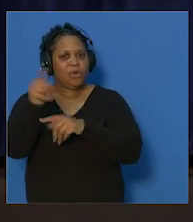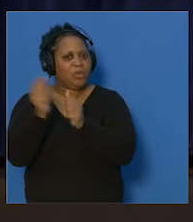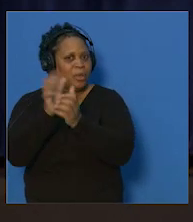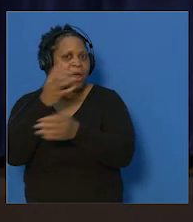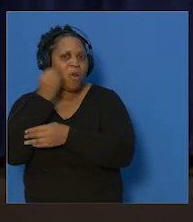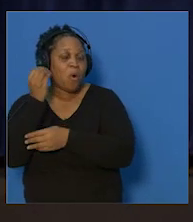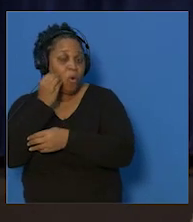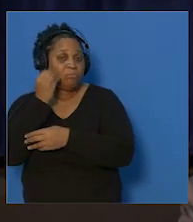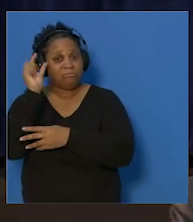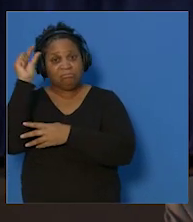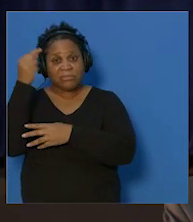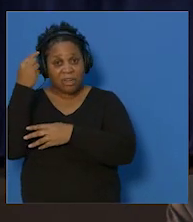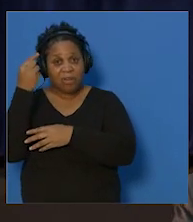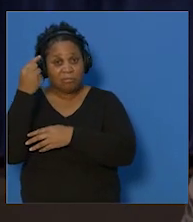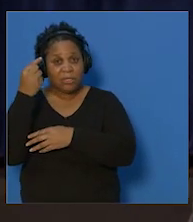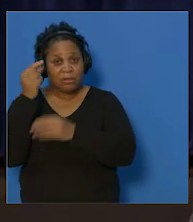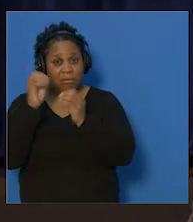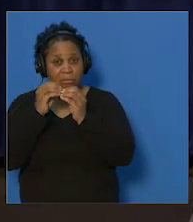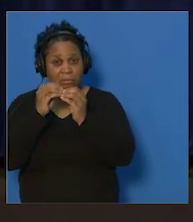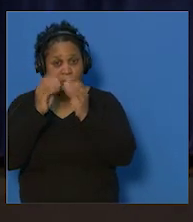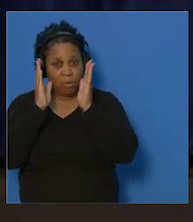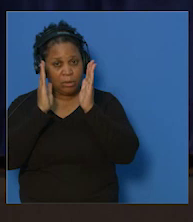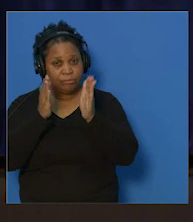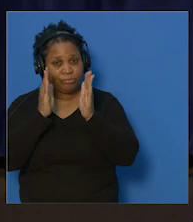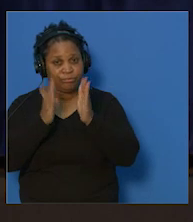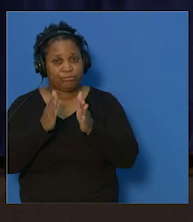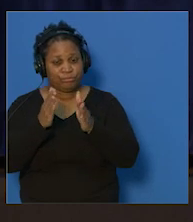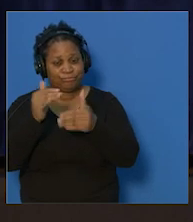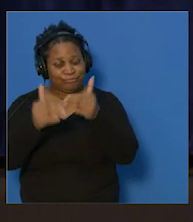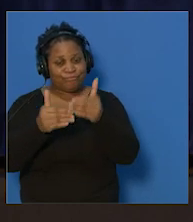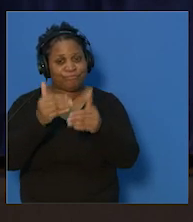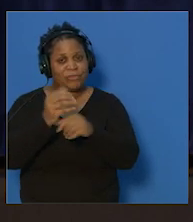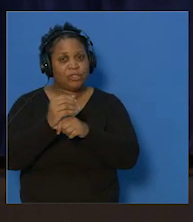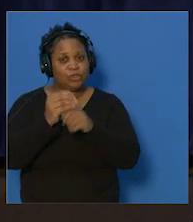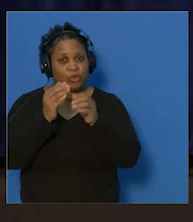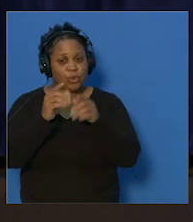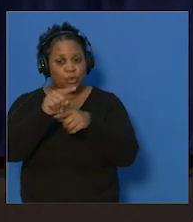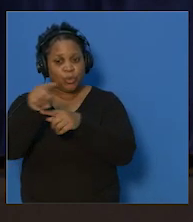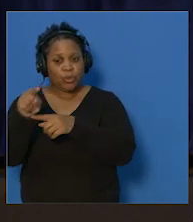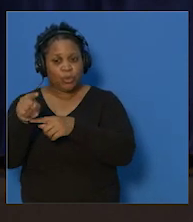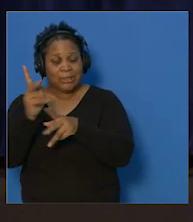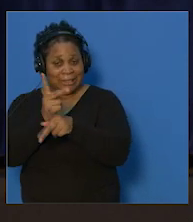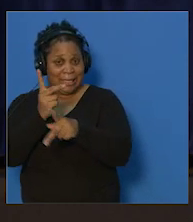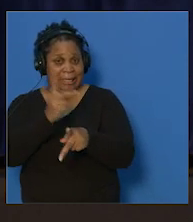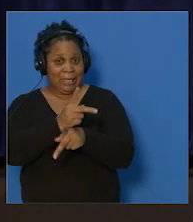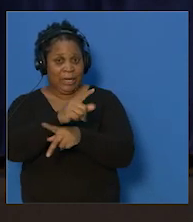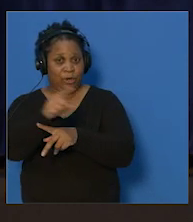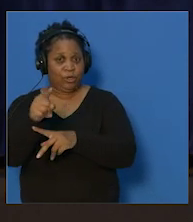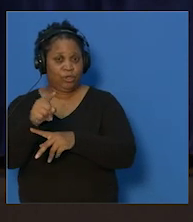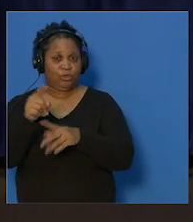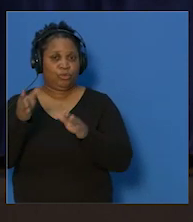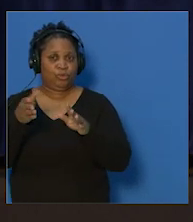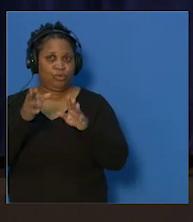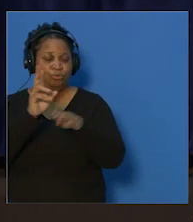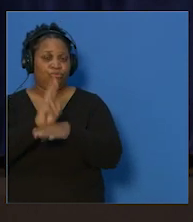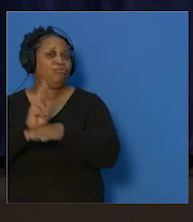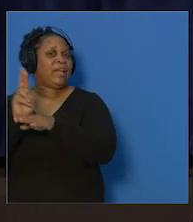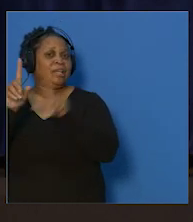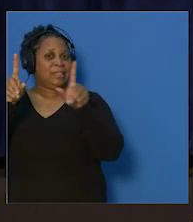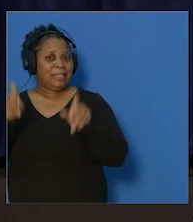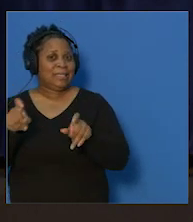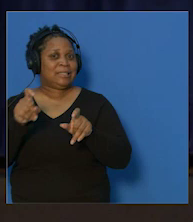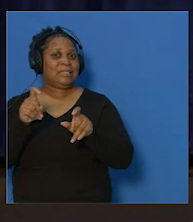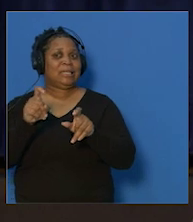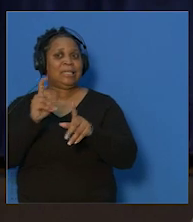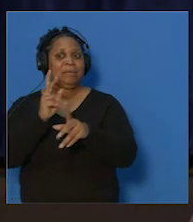will the government begin to take a more aggressive step to address the many issues that we're facing with respect to regular testing, housing, and treatment of our